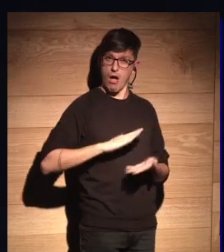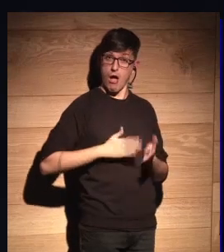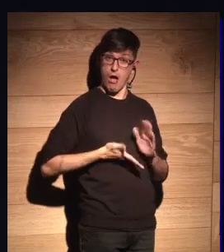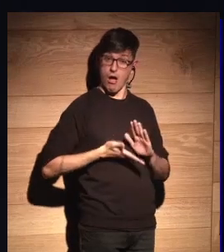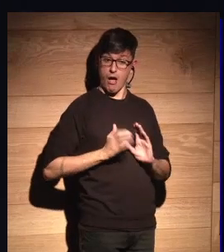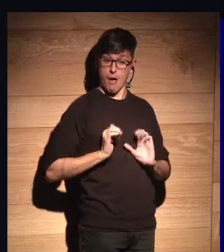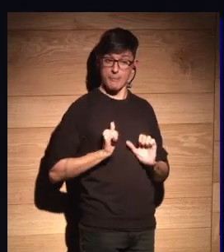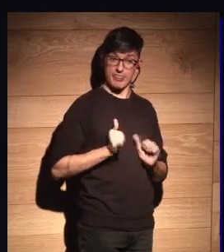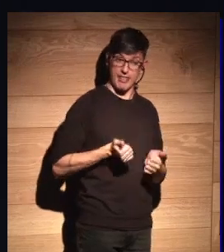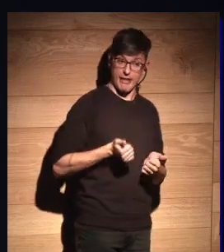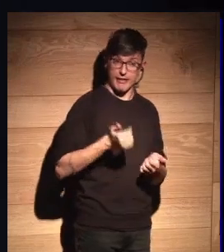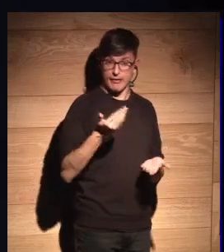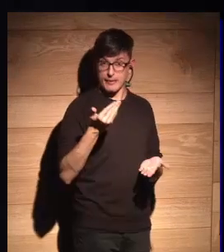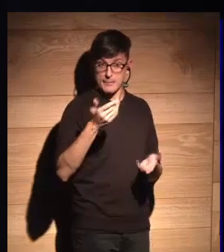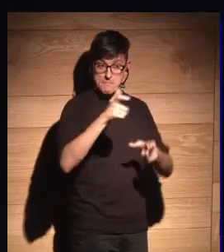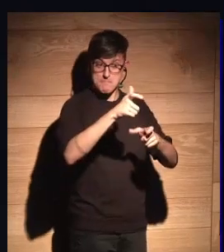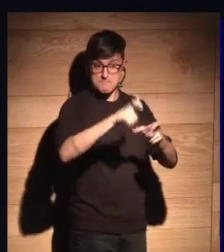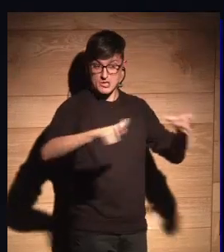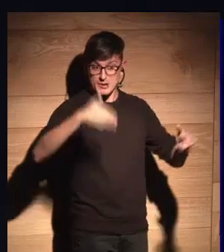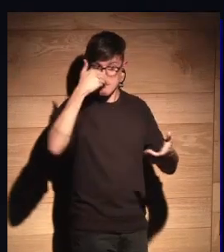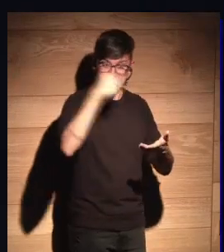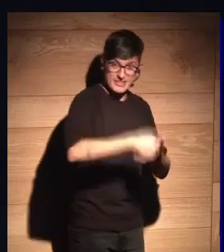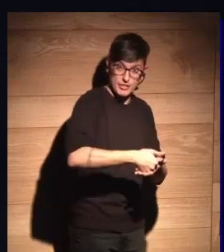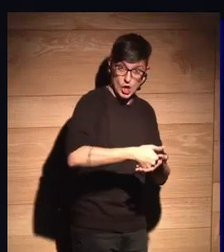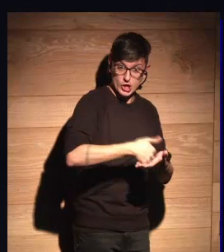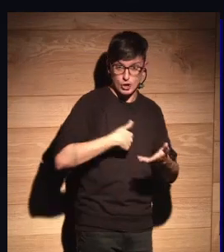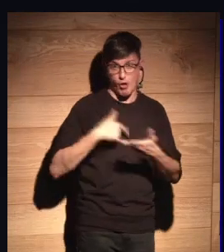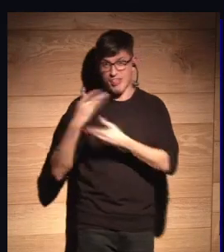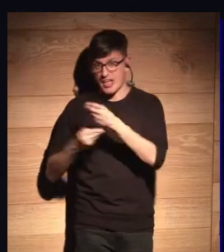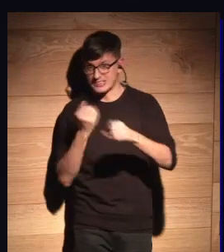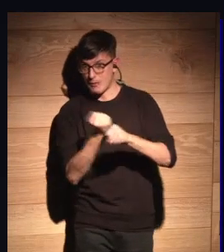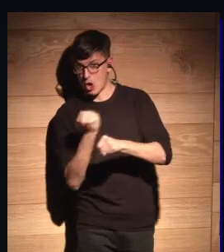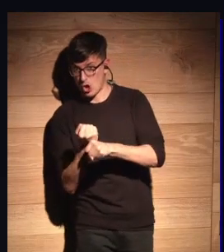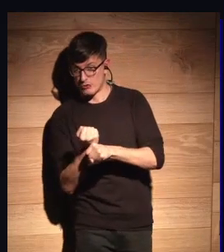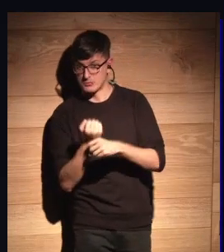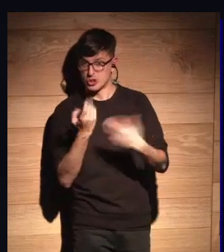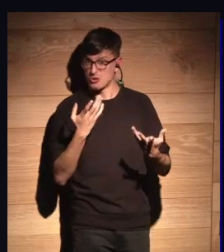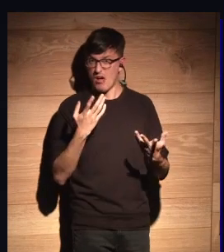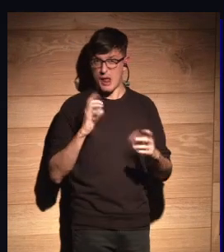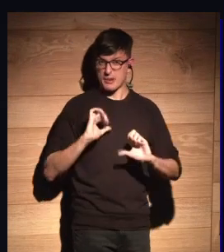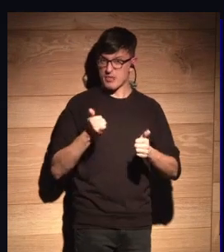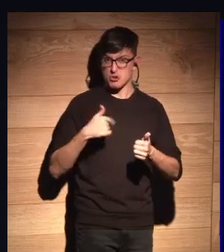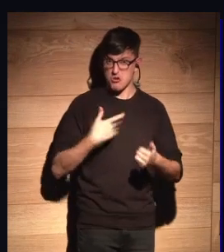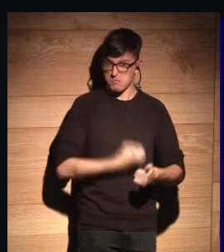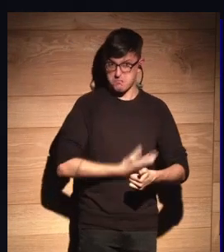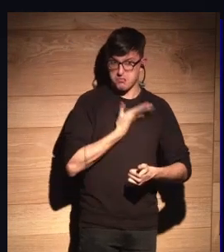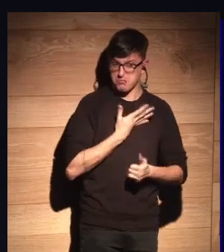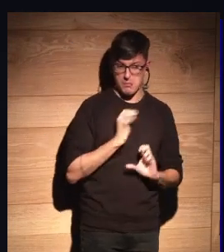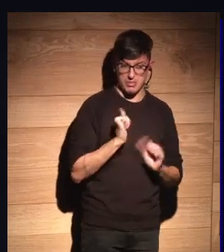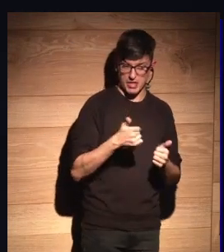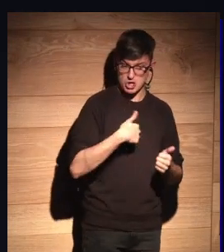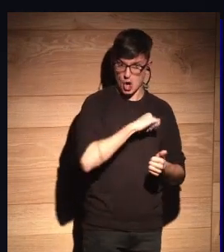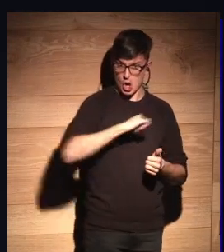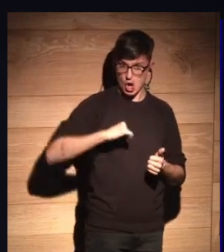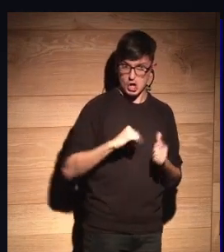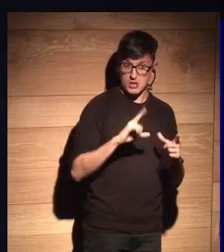then, everything was, I was paying for everything. And eventually I was able to get a couple of assignments just to kind of... So, but coming back to